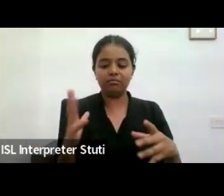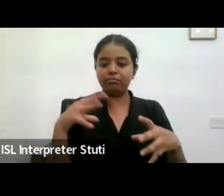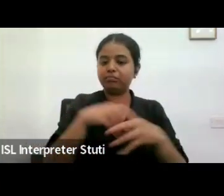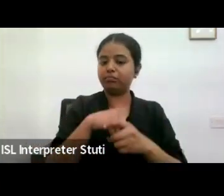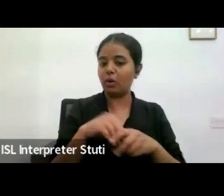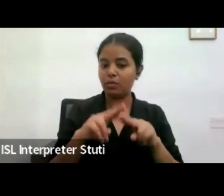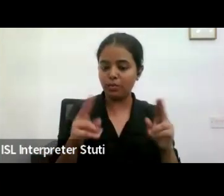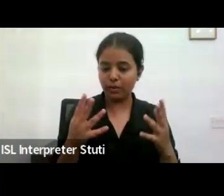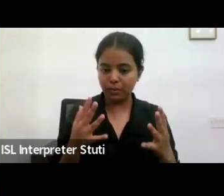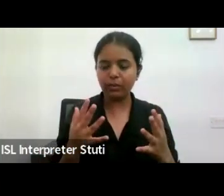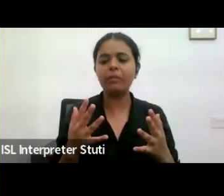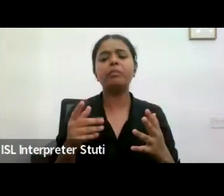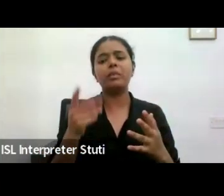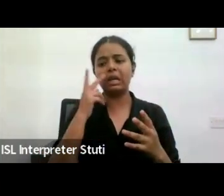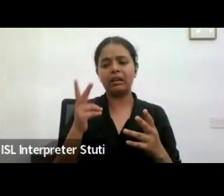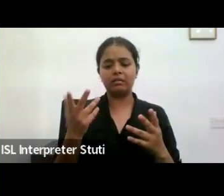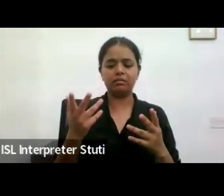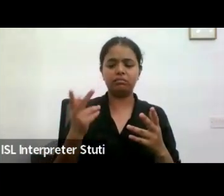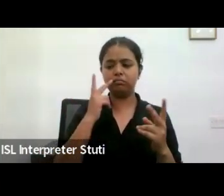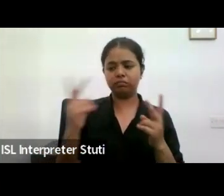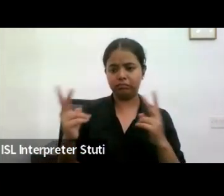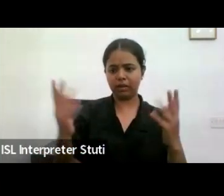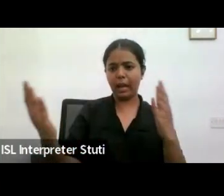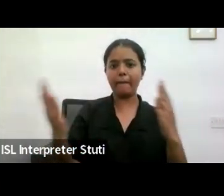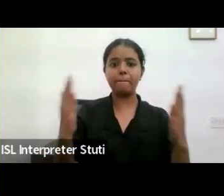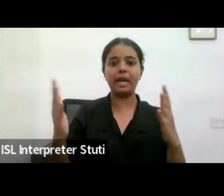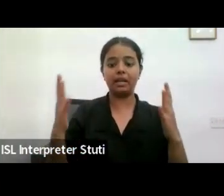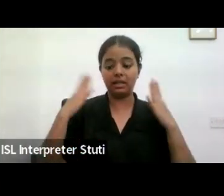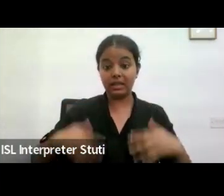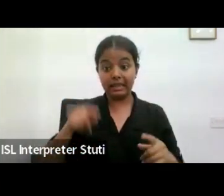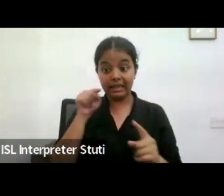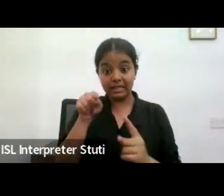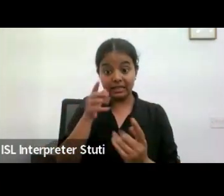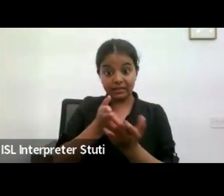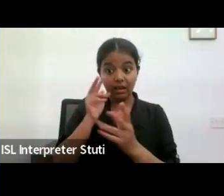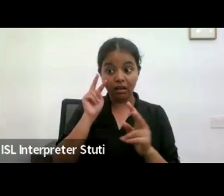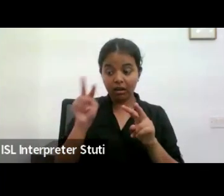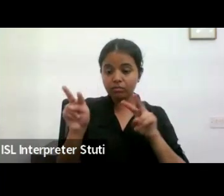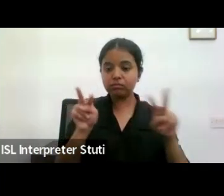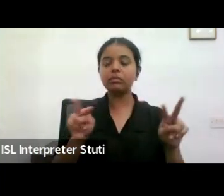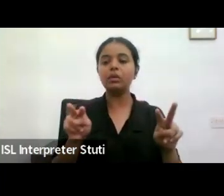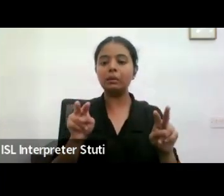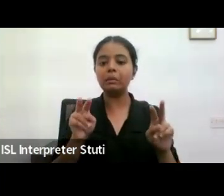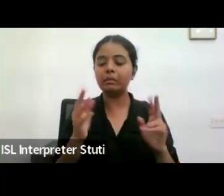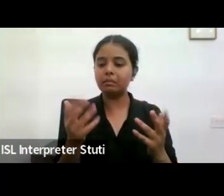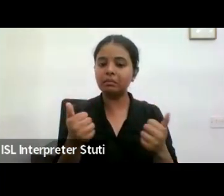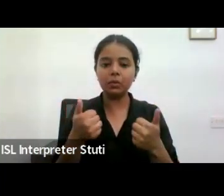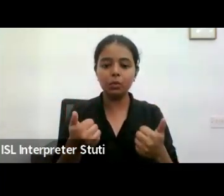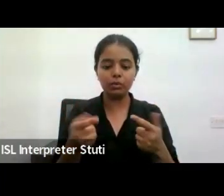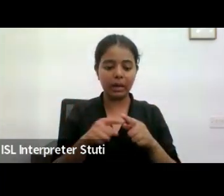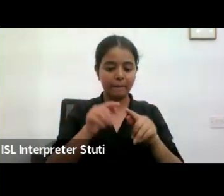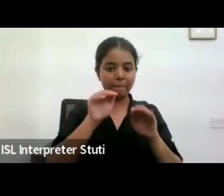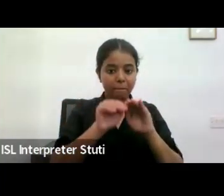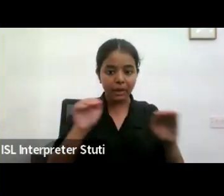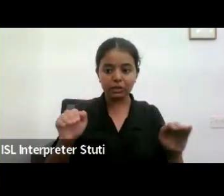with others. Now, this way of looking at children and people with disabilities